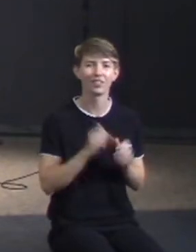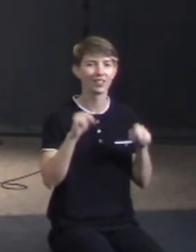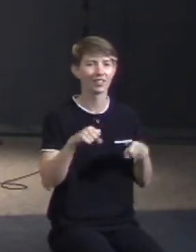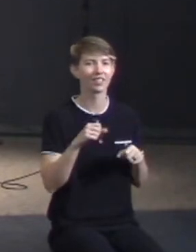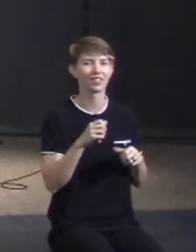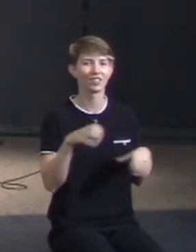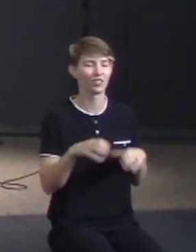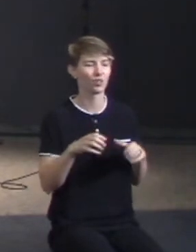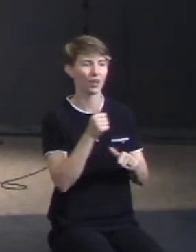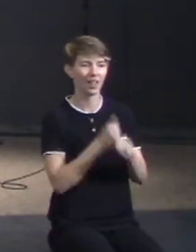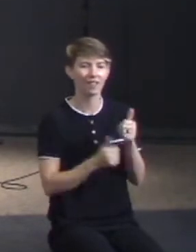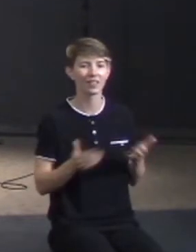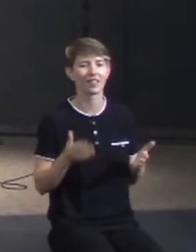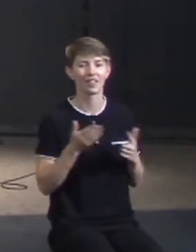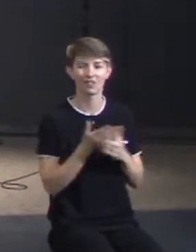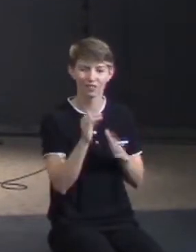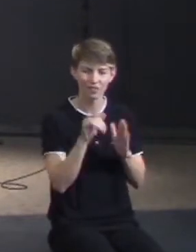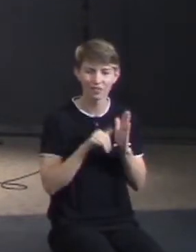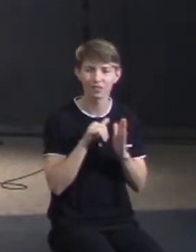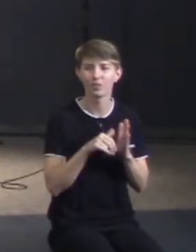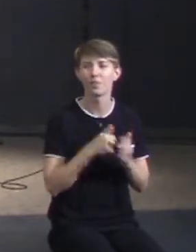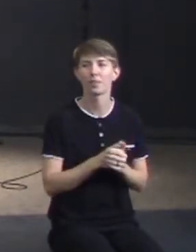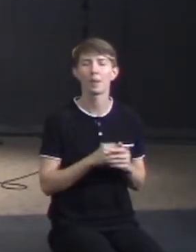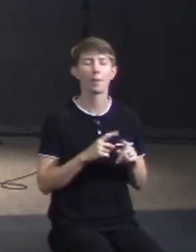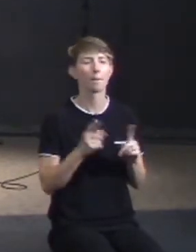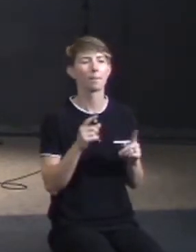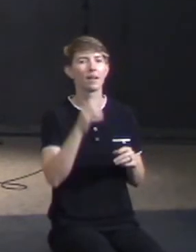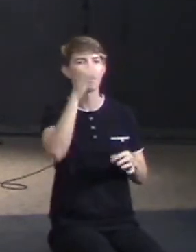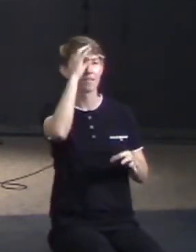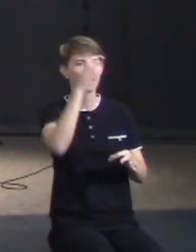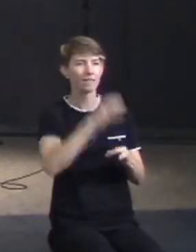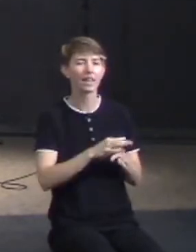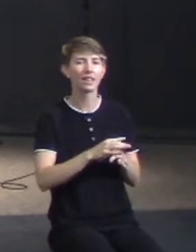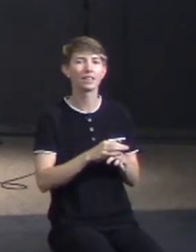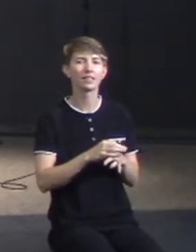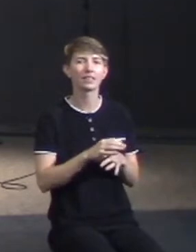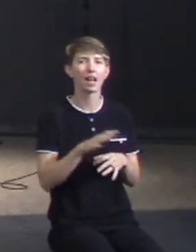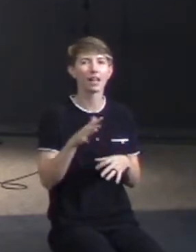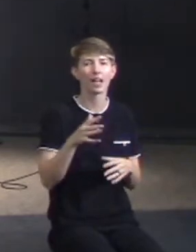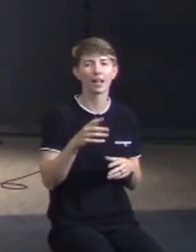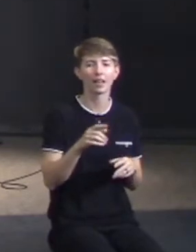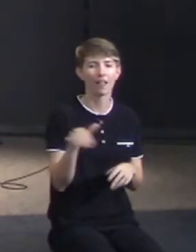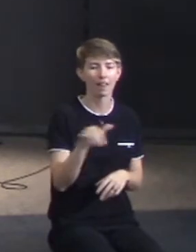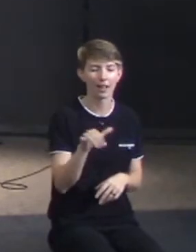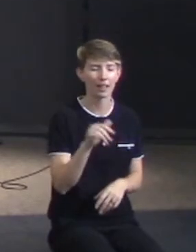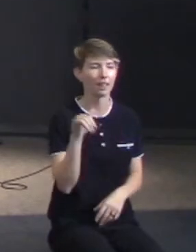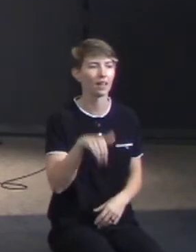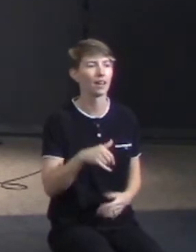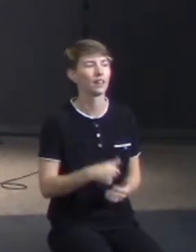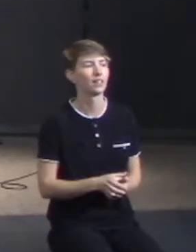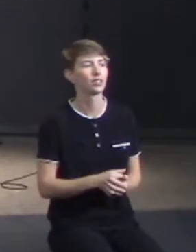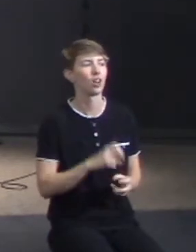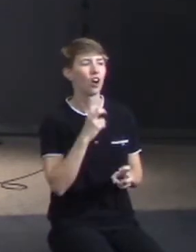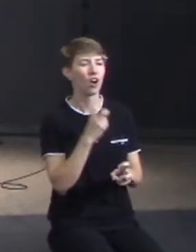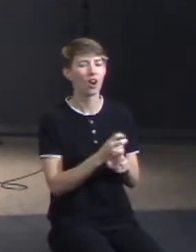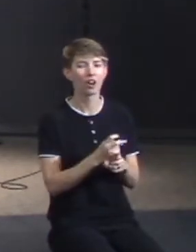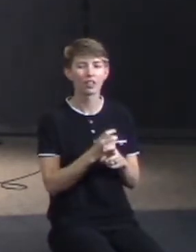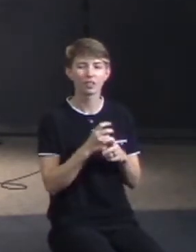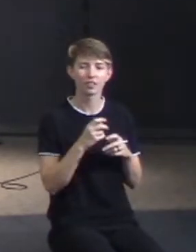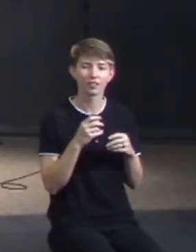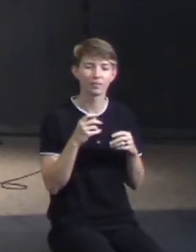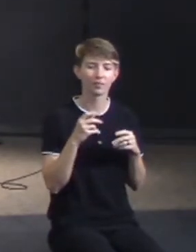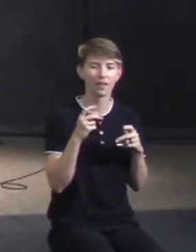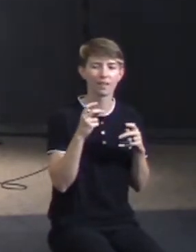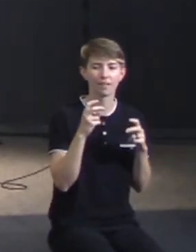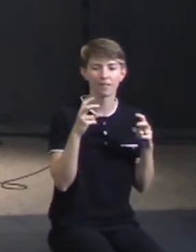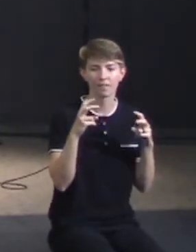But faith is kind of like that. It is hard to figure out. And the greatest need in the world today is